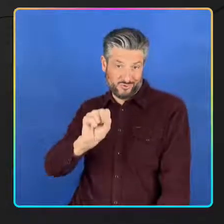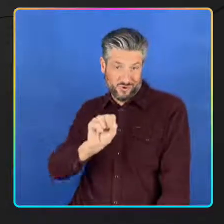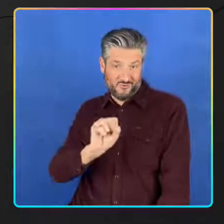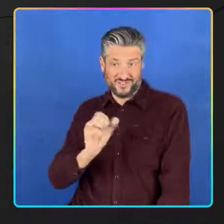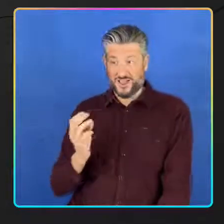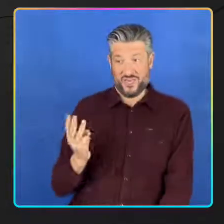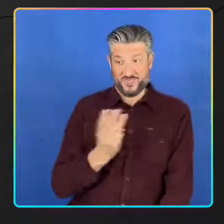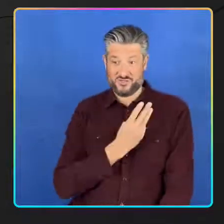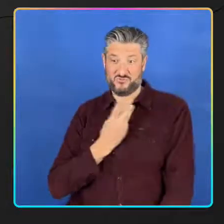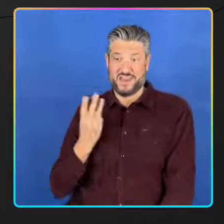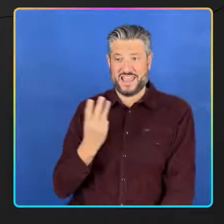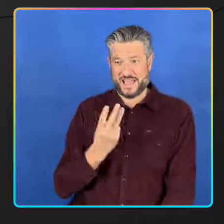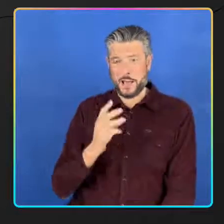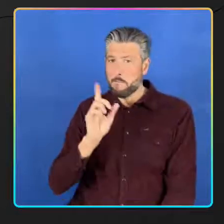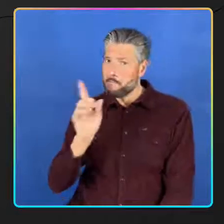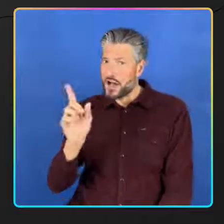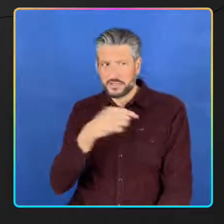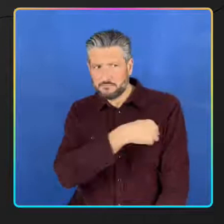do in the AI space.